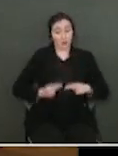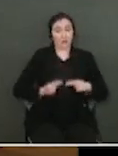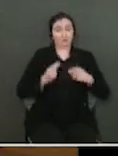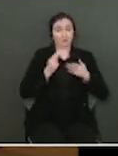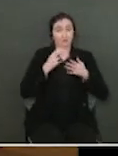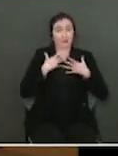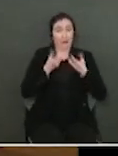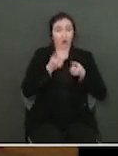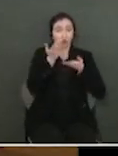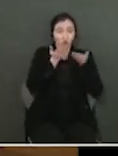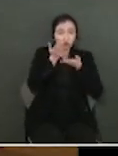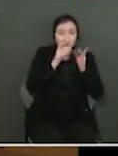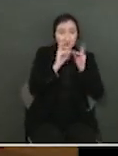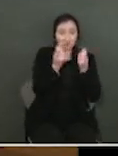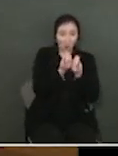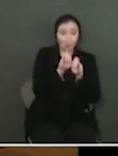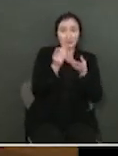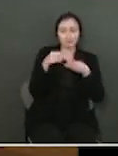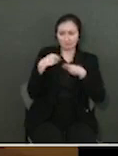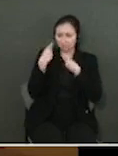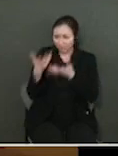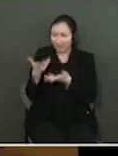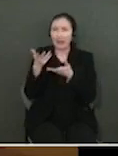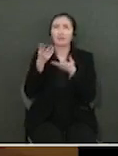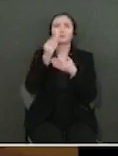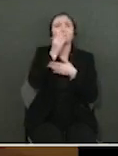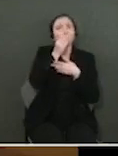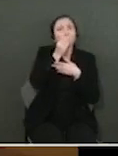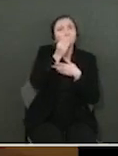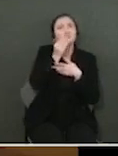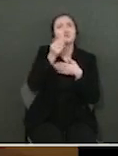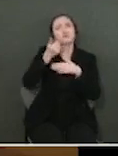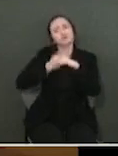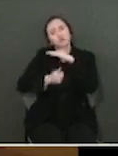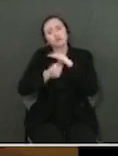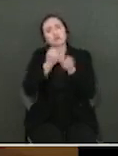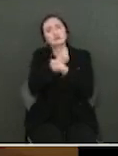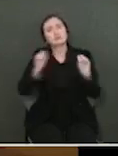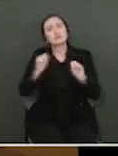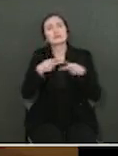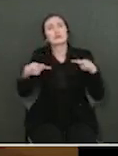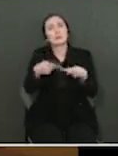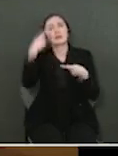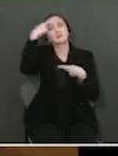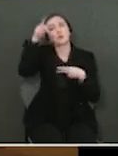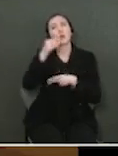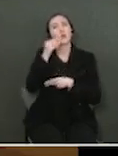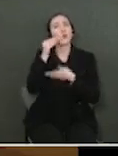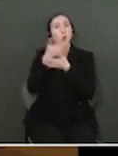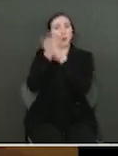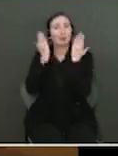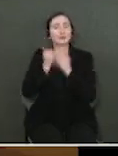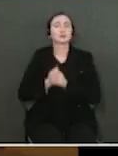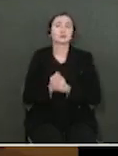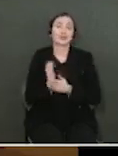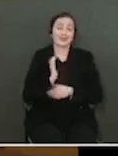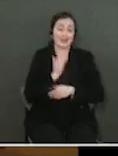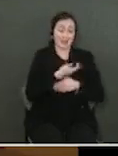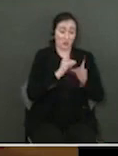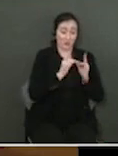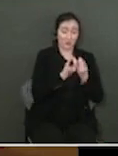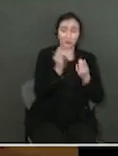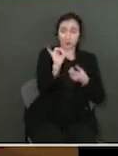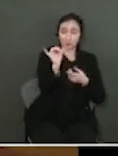overnight shelter and meals for the unsheltered population. And our Human Services Department will also be helping with the transportation of